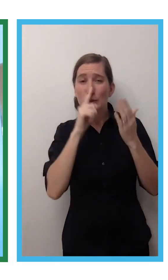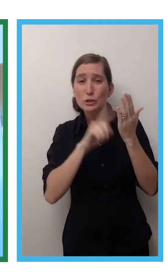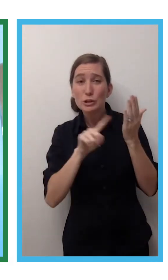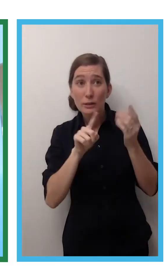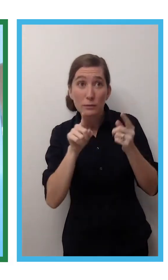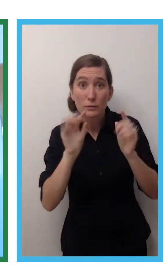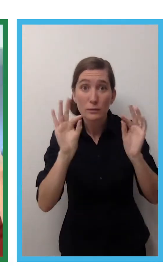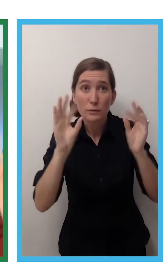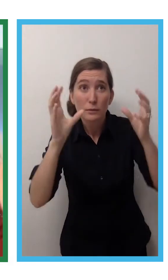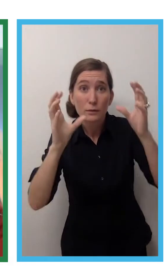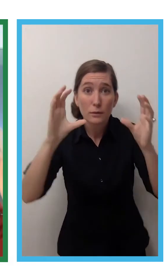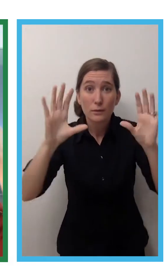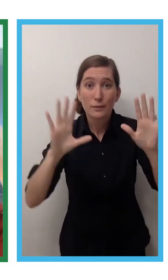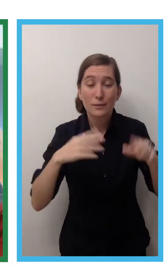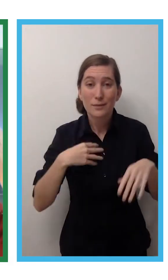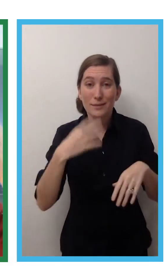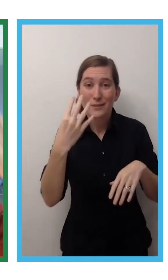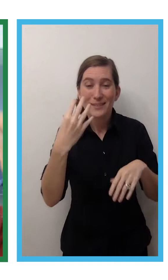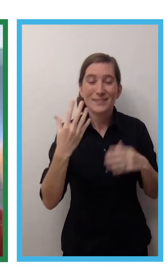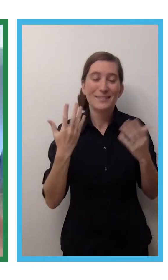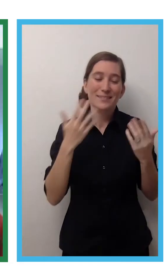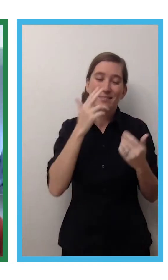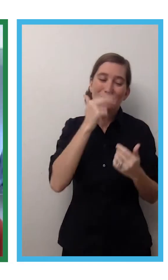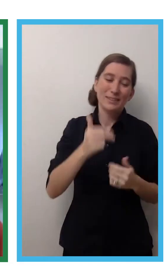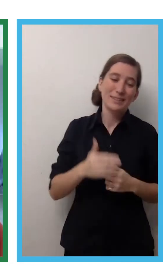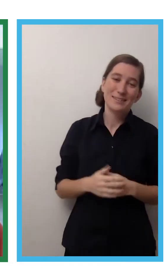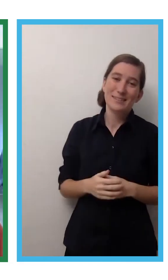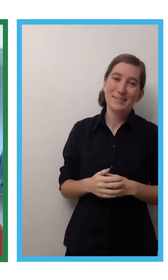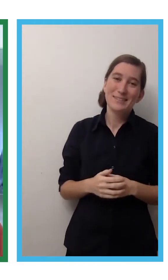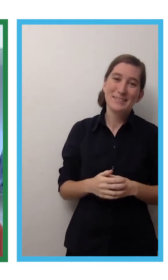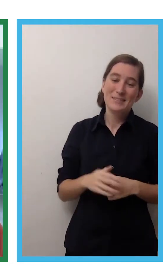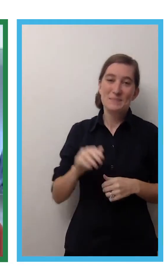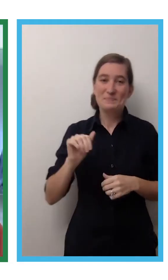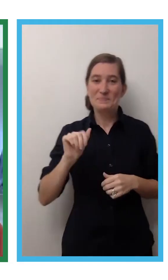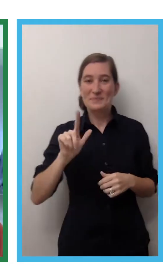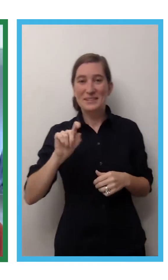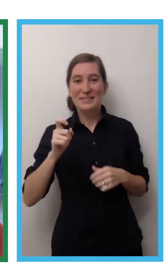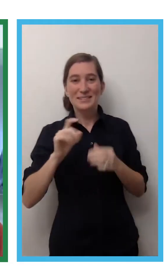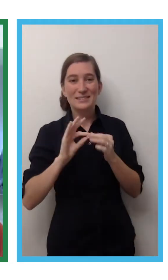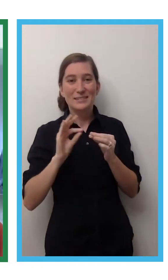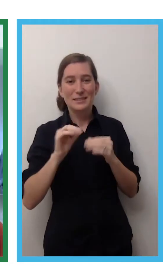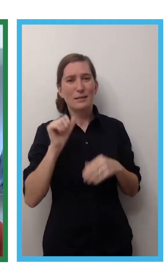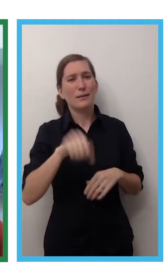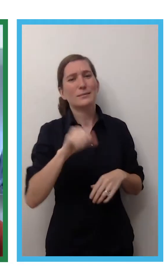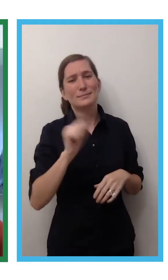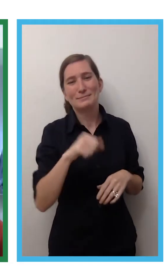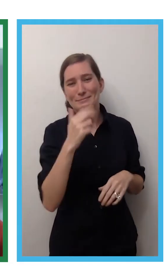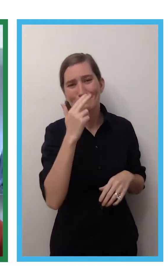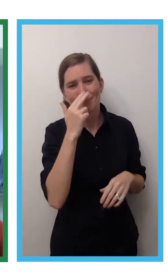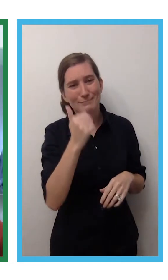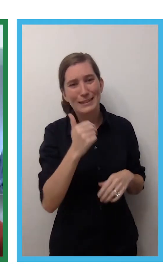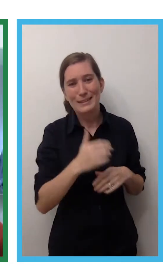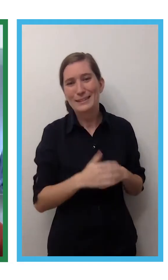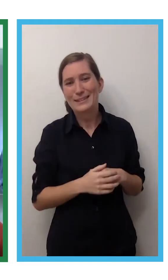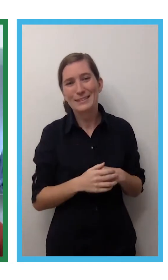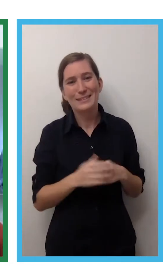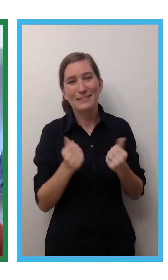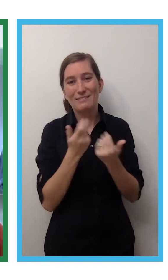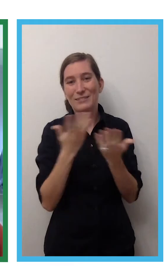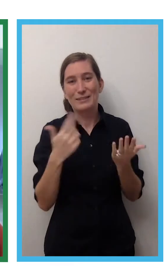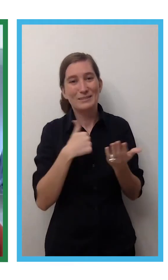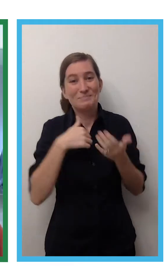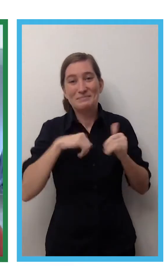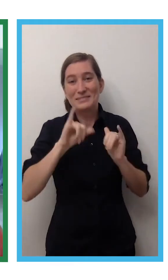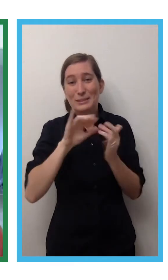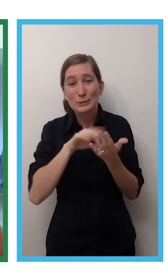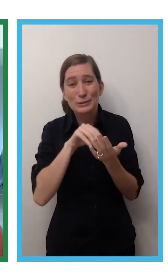my camera. So no, it's always funny how kind of everything shifts around. It felt like getting